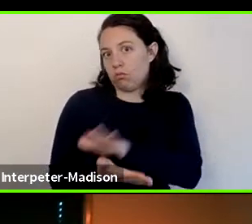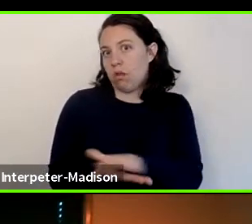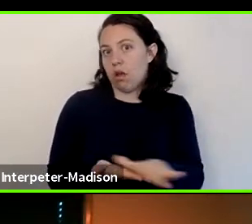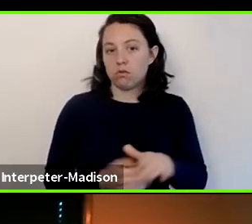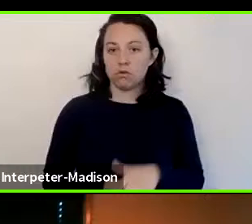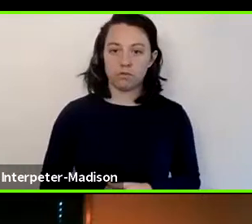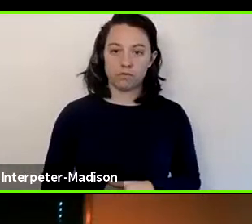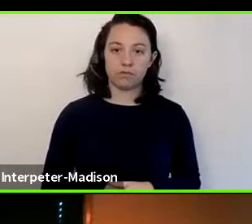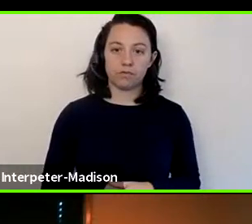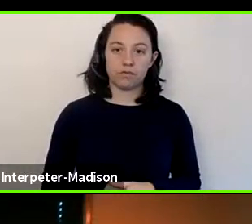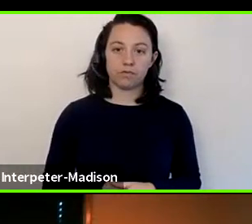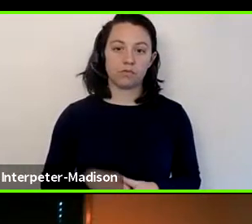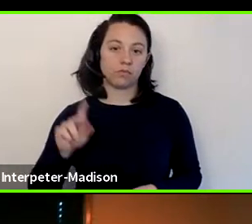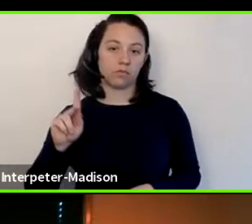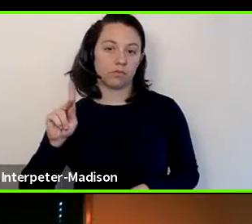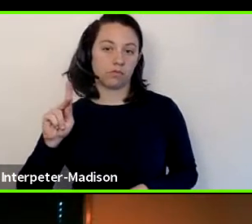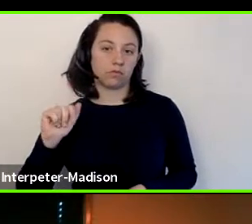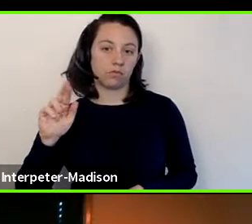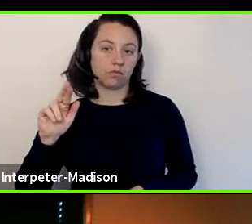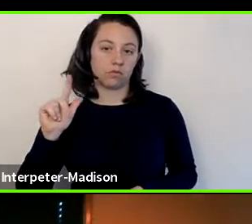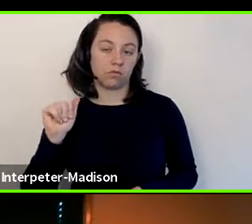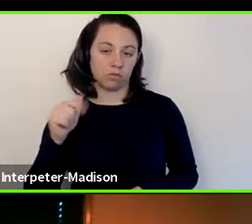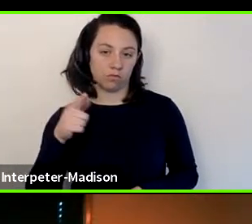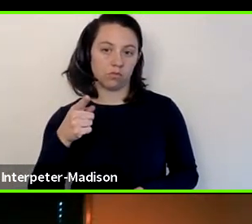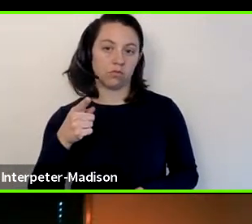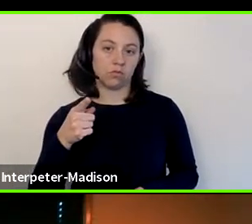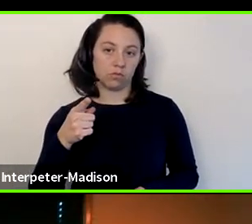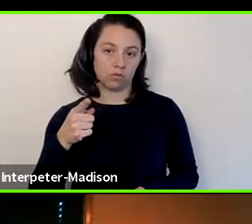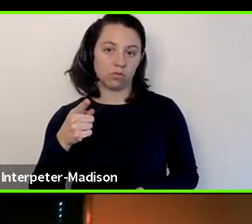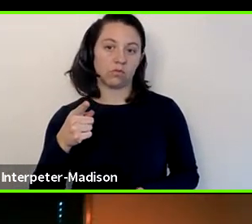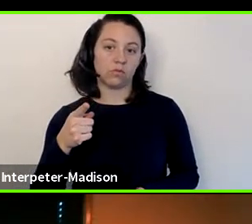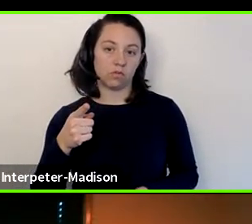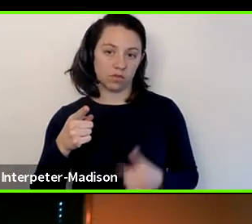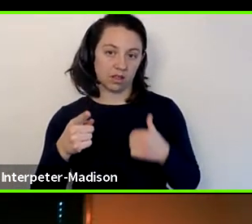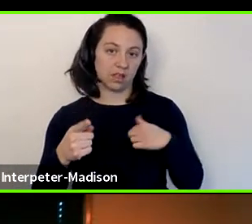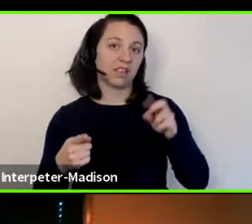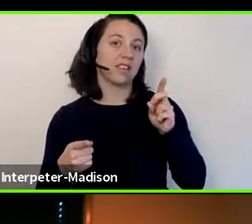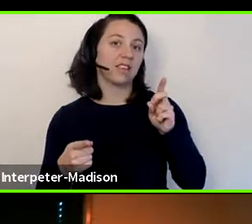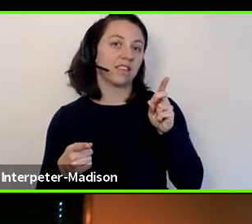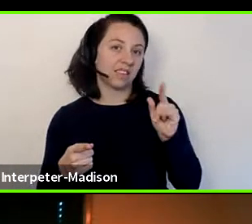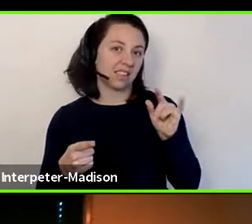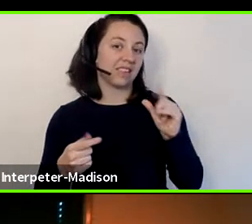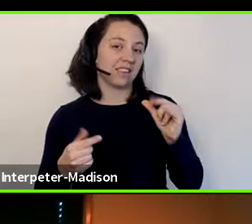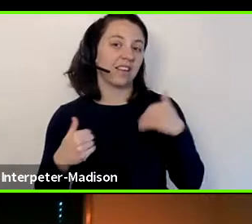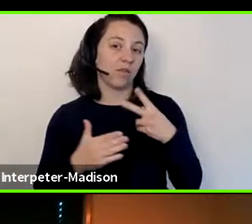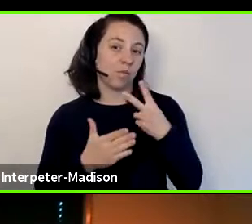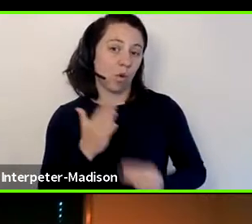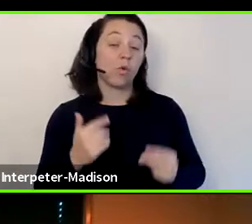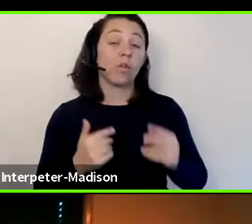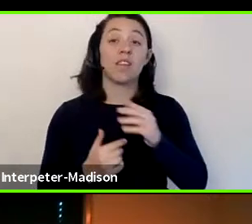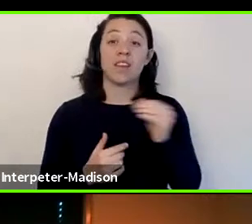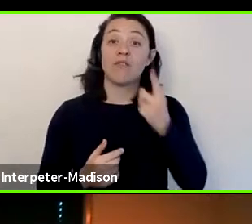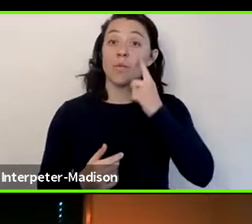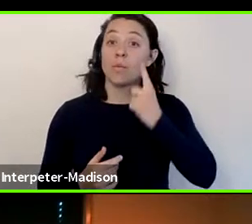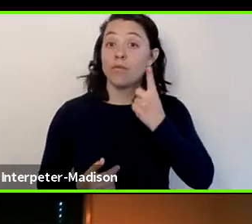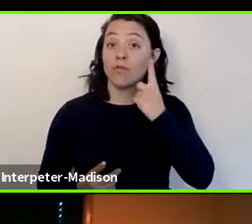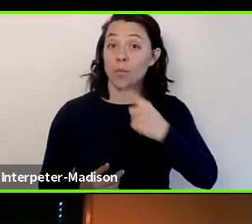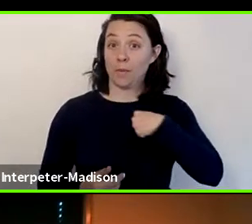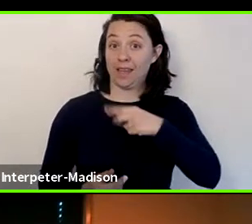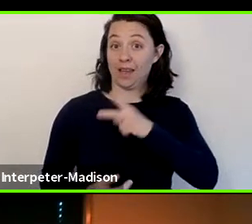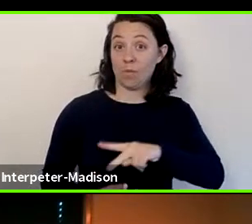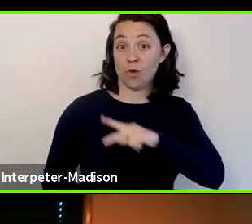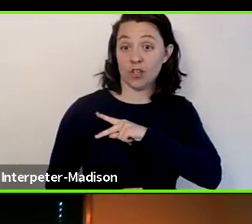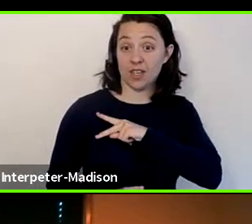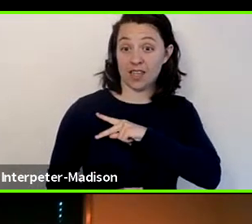I also had both of them and out about 3 weeks. Now, I will tell you personally, the highlight for me is that